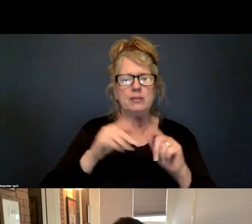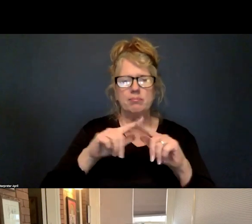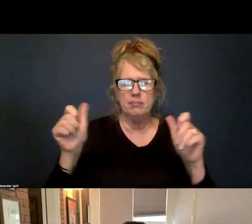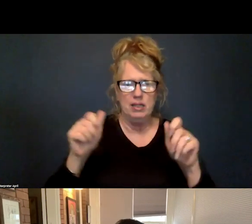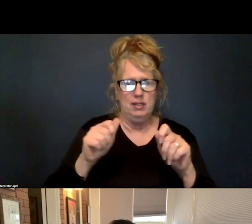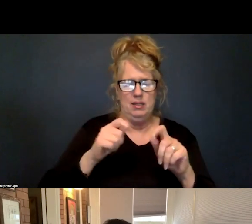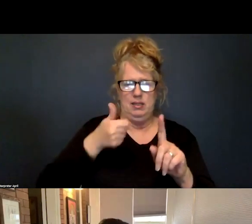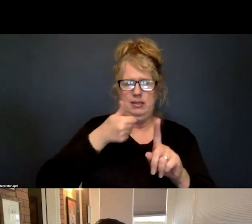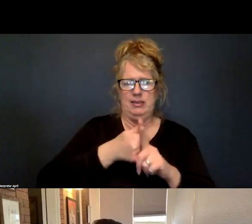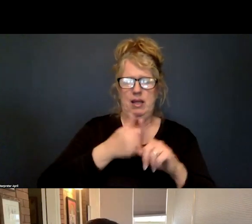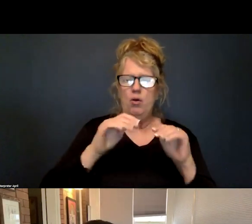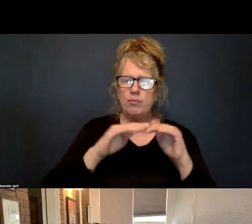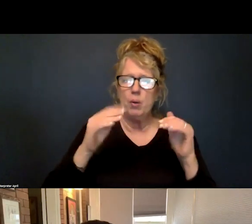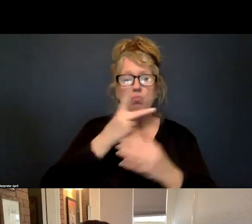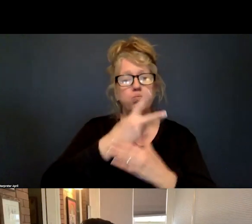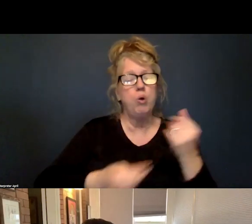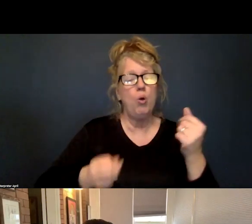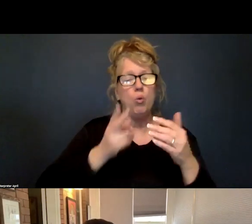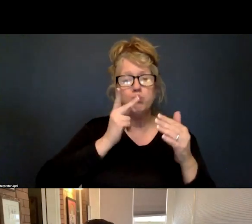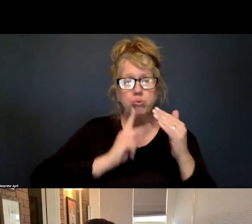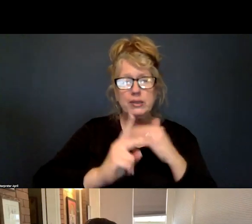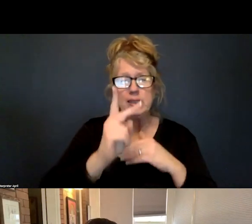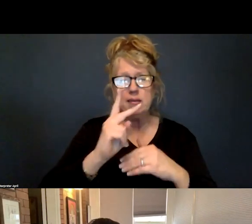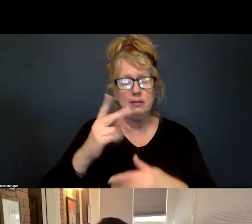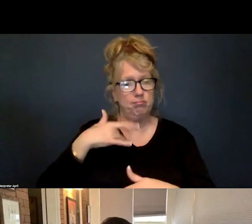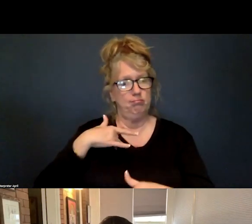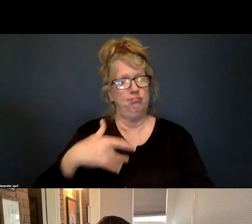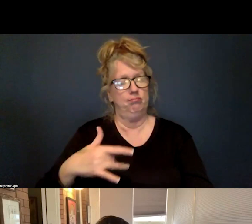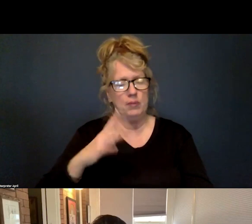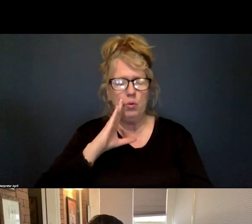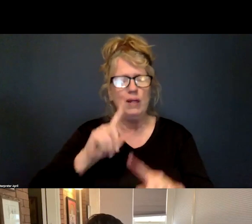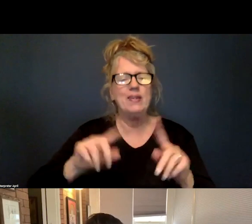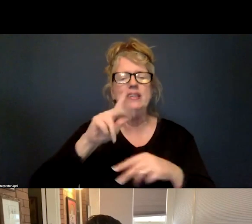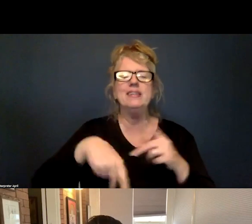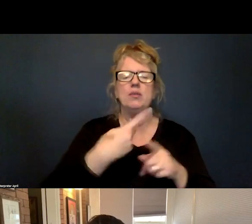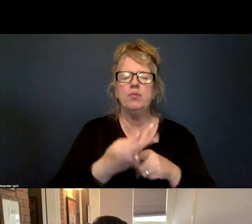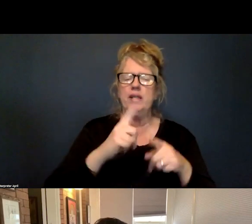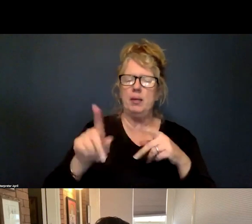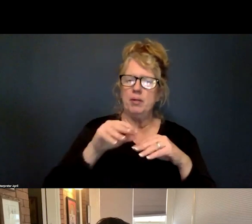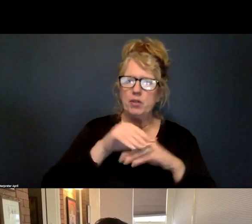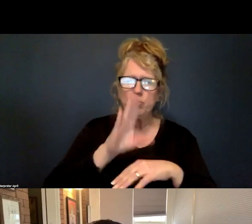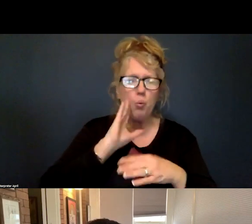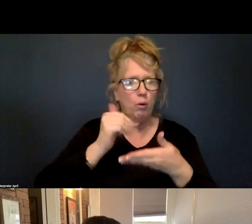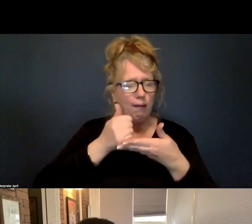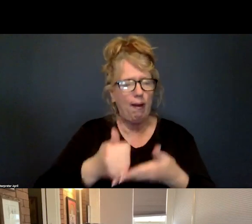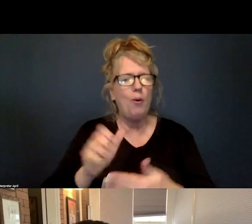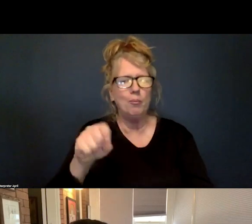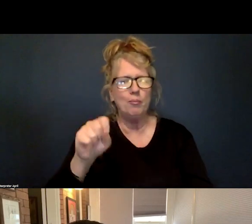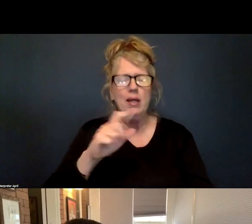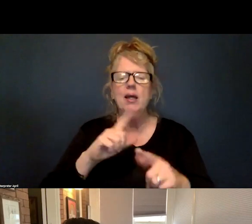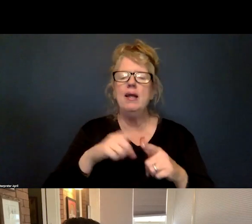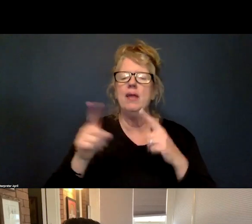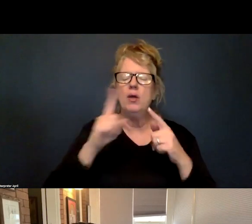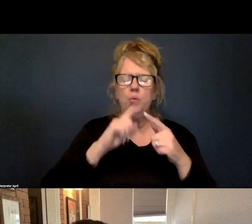platform itself both predicted the likelihood that a different type of counseling strategy would be helpful, and then